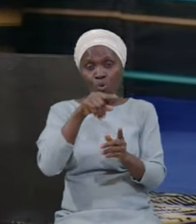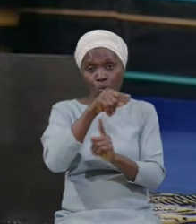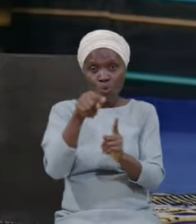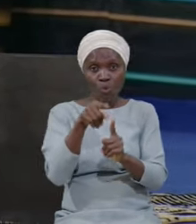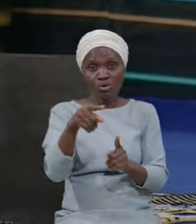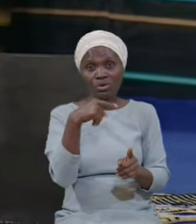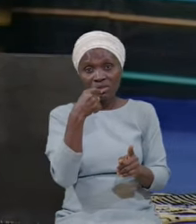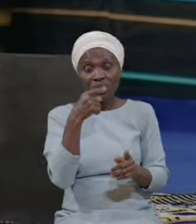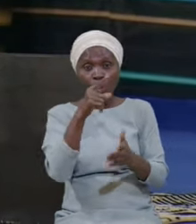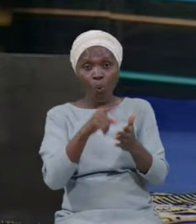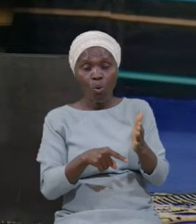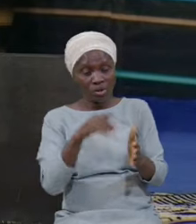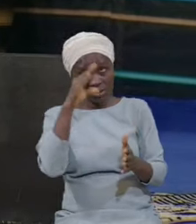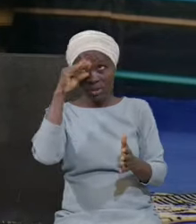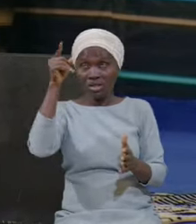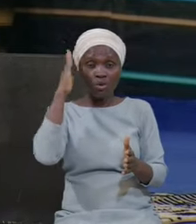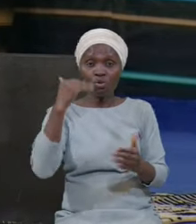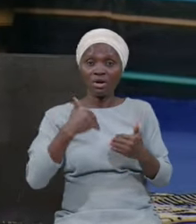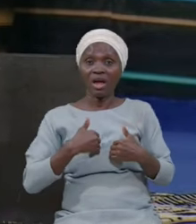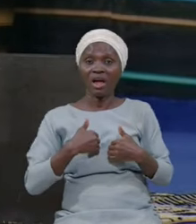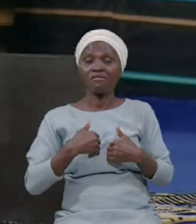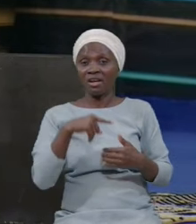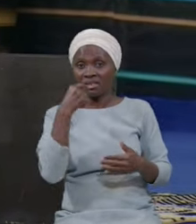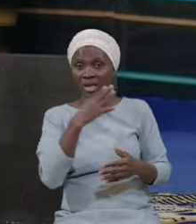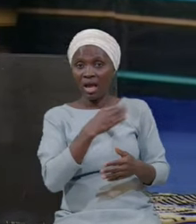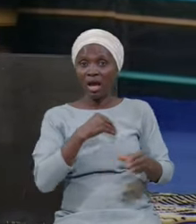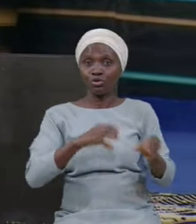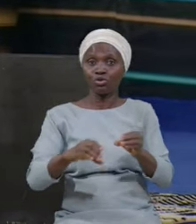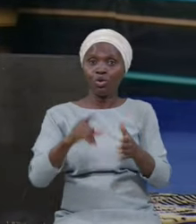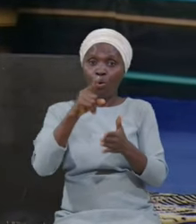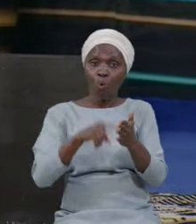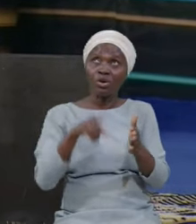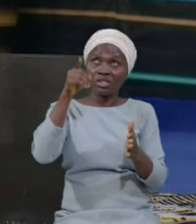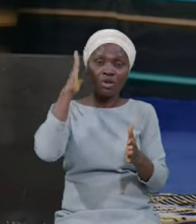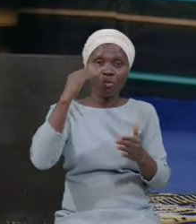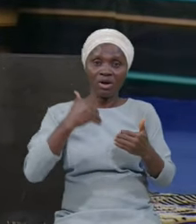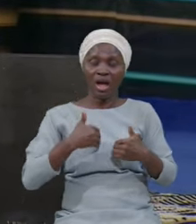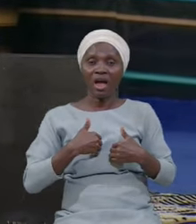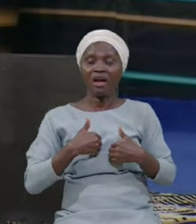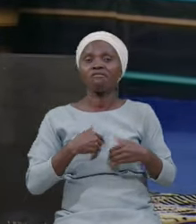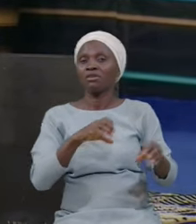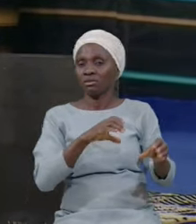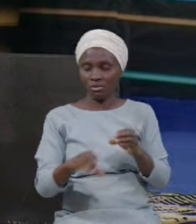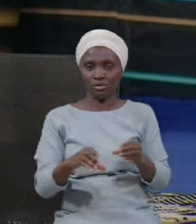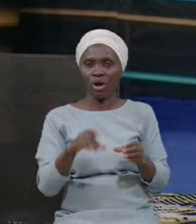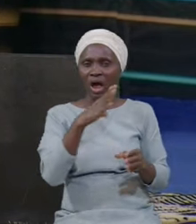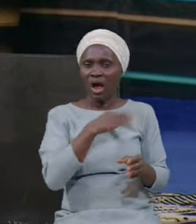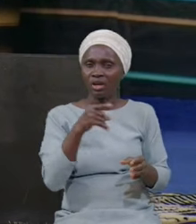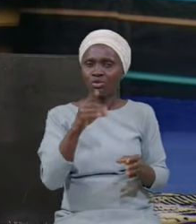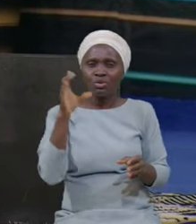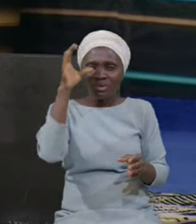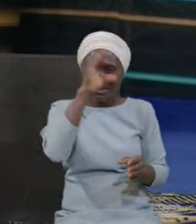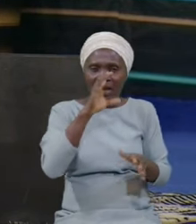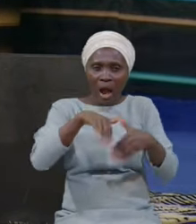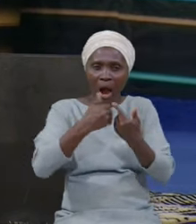you learn to do well. Seek justice. Seek judgment. Relieve the oppressed and